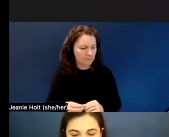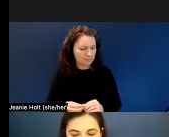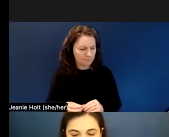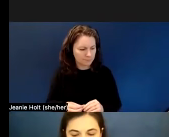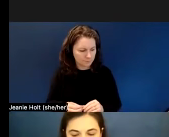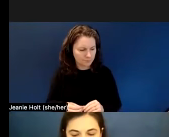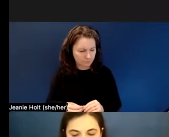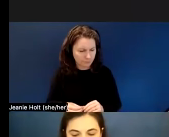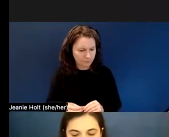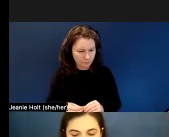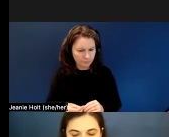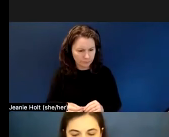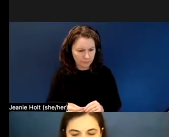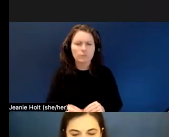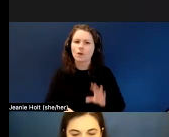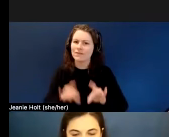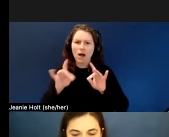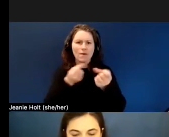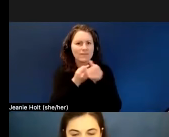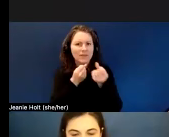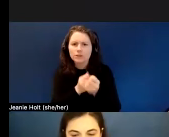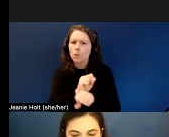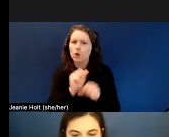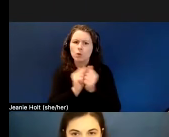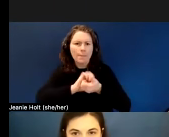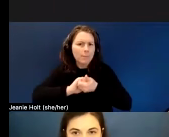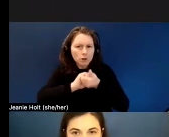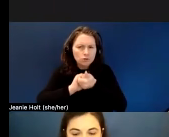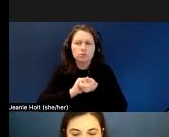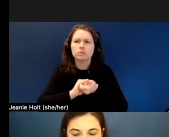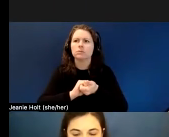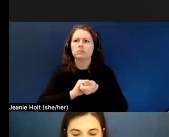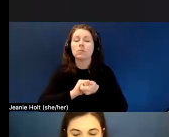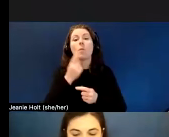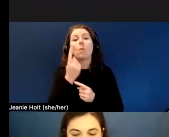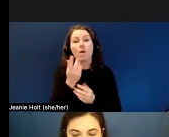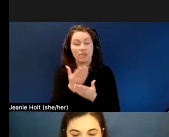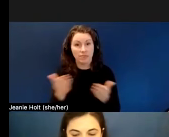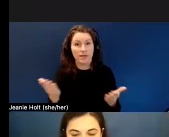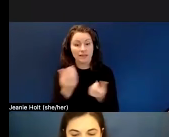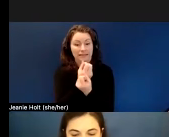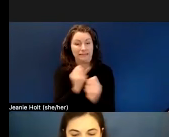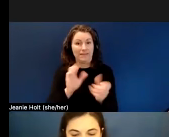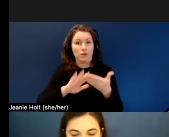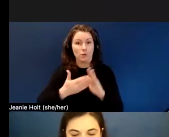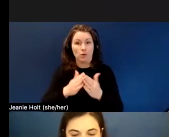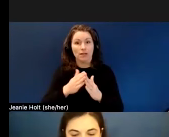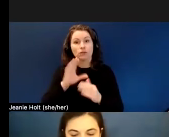We found advocates, we worked with the partners, and one of the things that Safe Communities